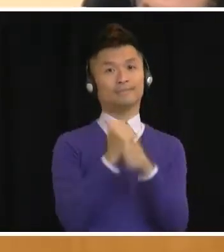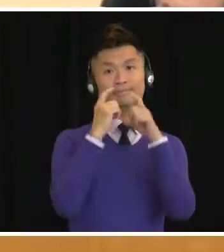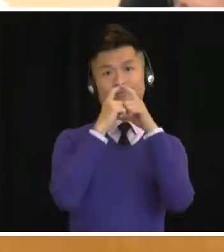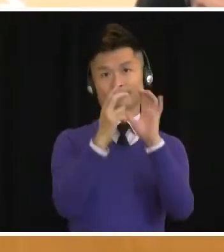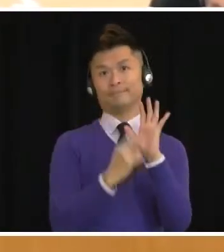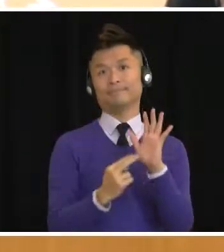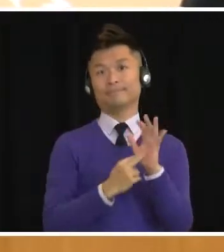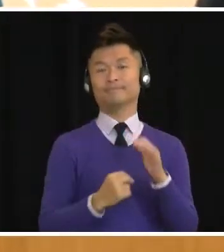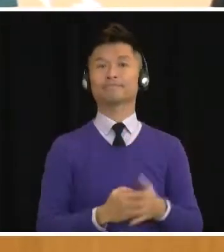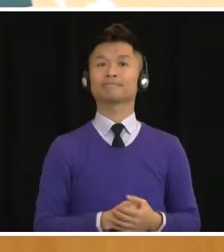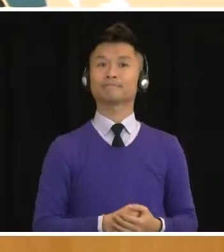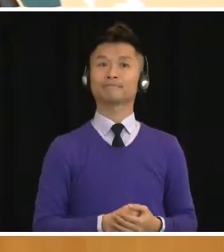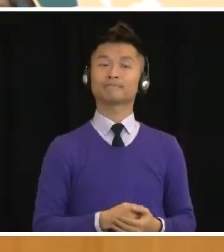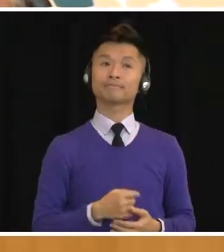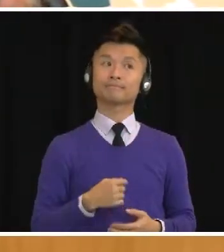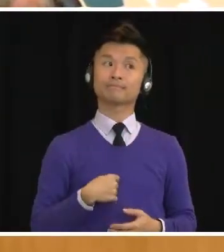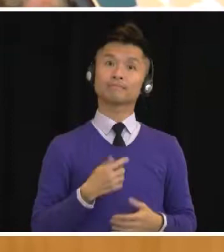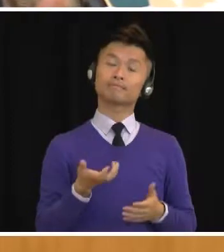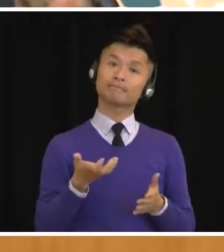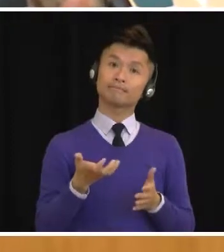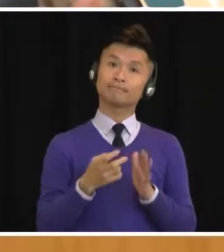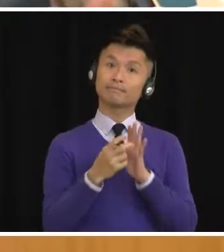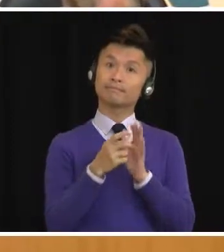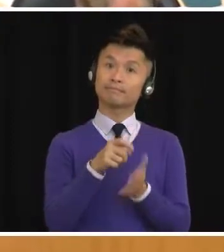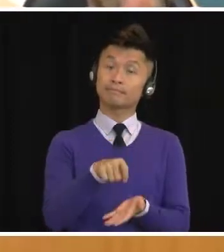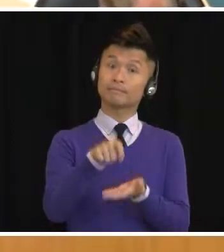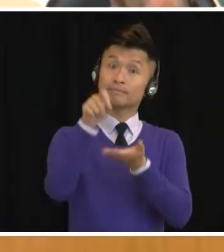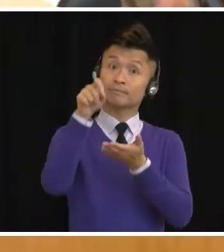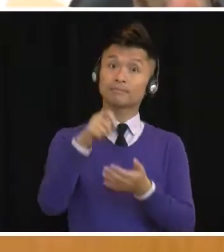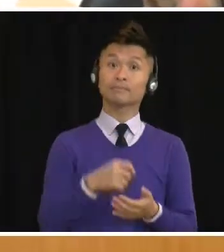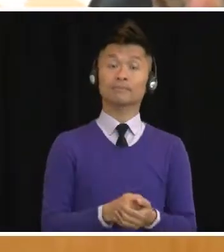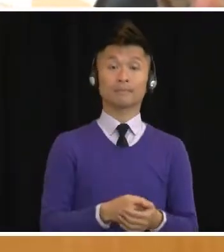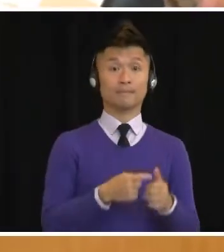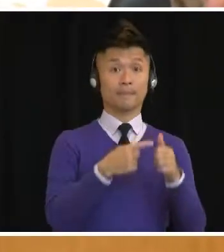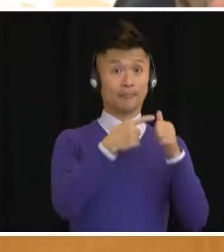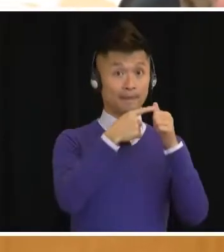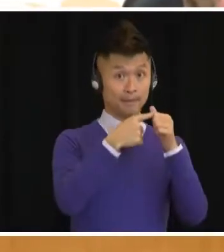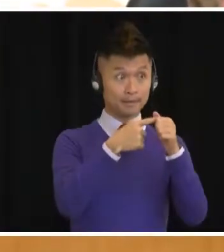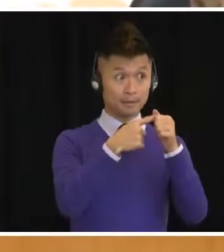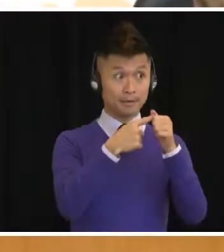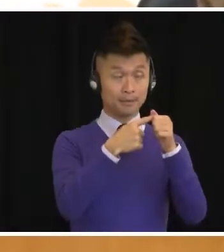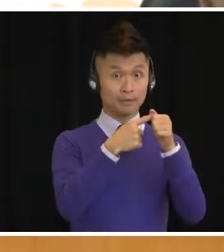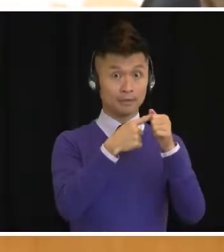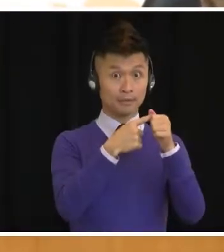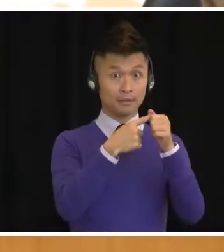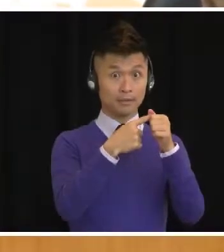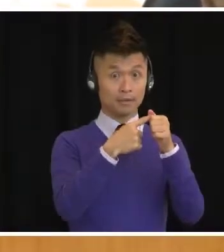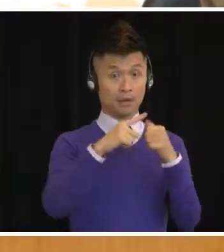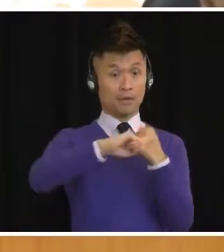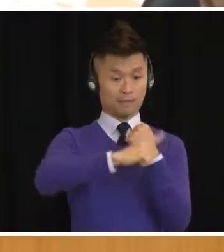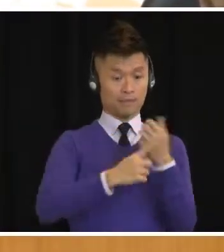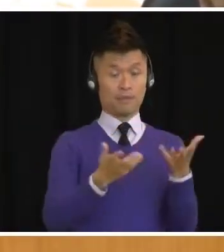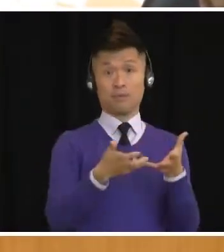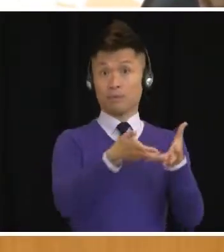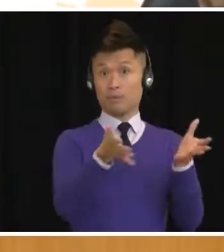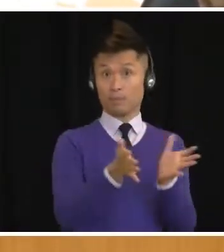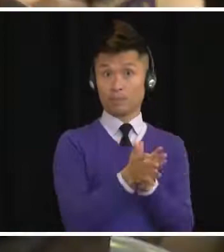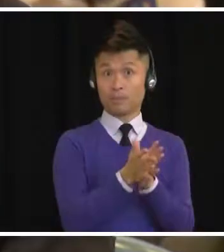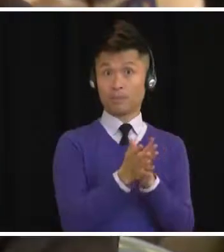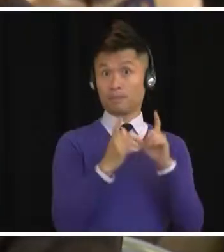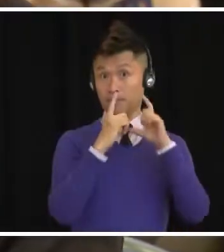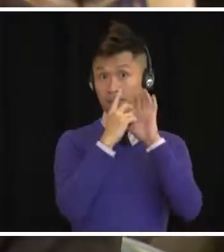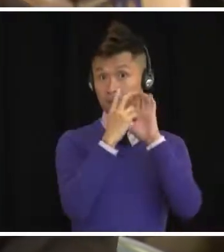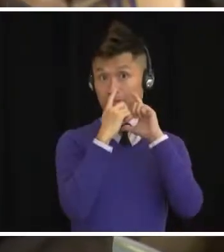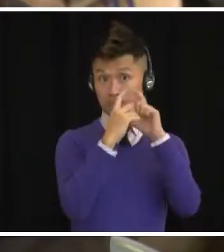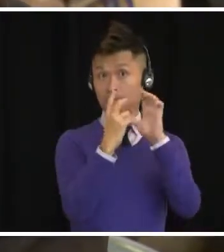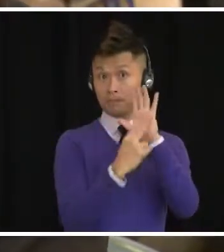Again, the Social and Family Affairs Administration can answer this question. So maybe I can